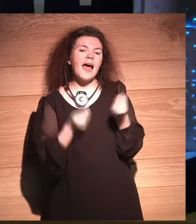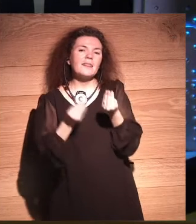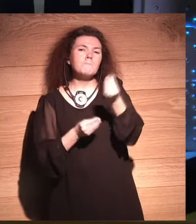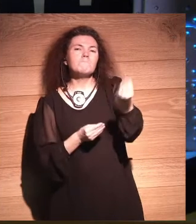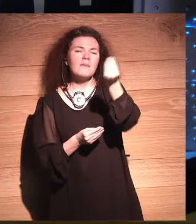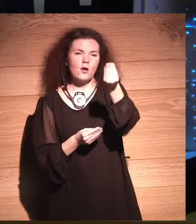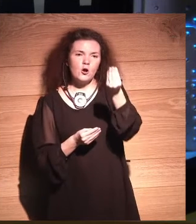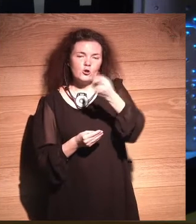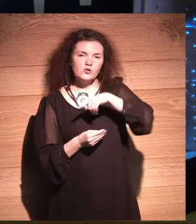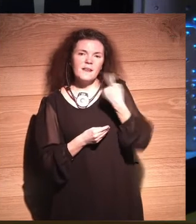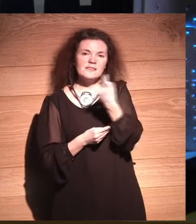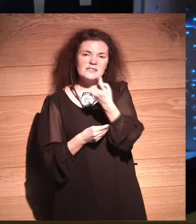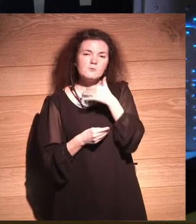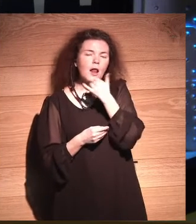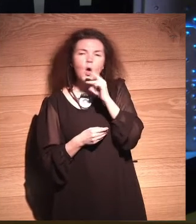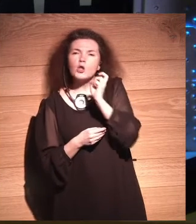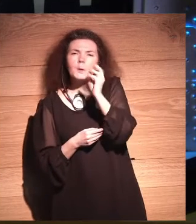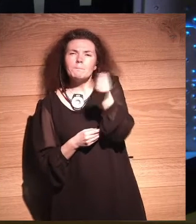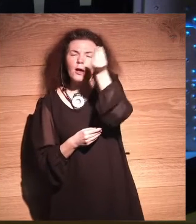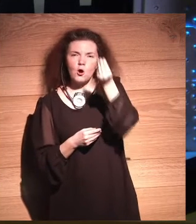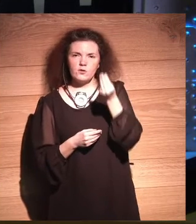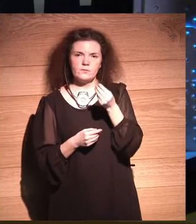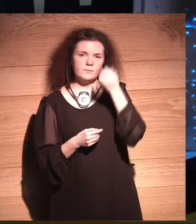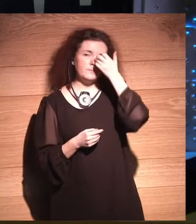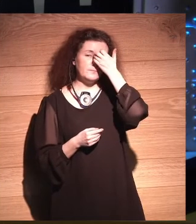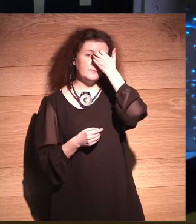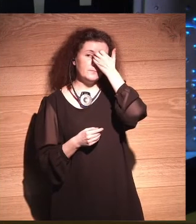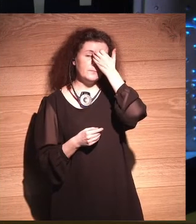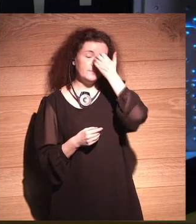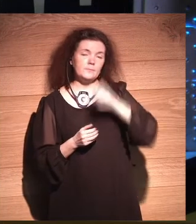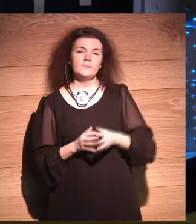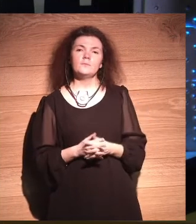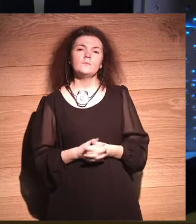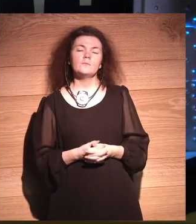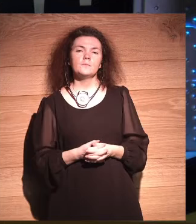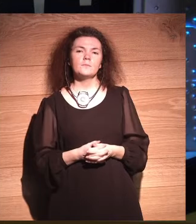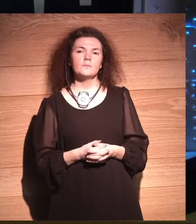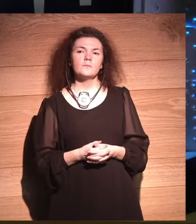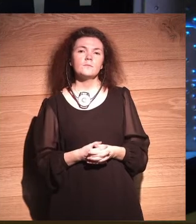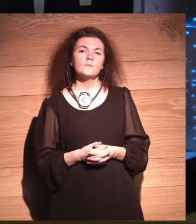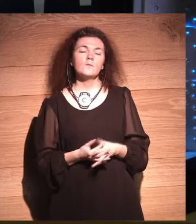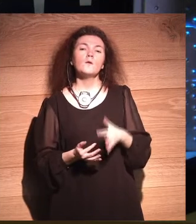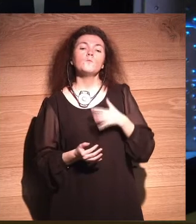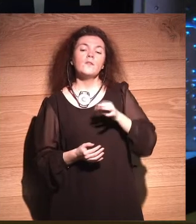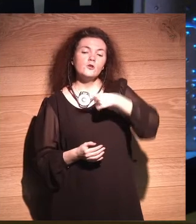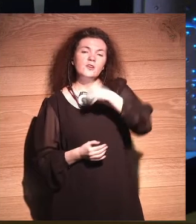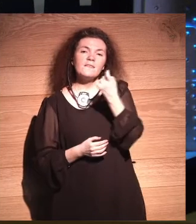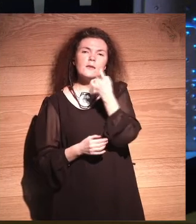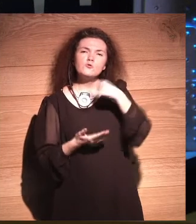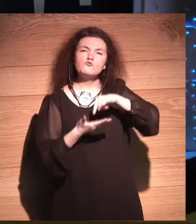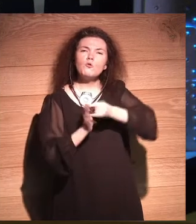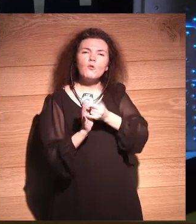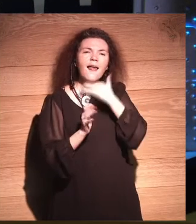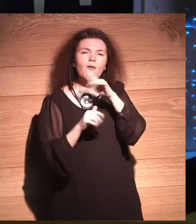hand, technocracy and pure expertise that may be effective at times in solving problems but not